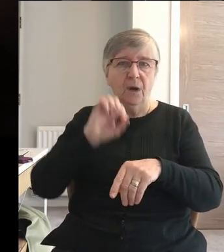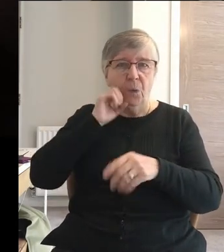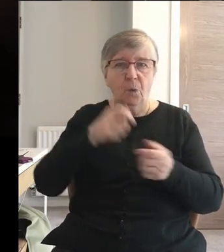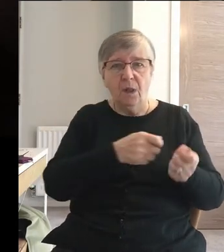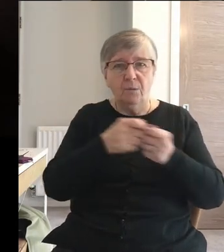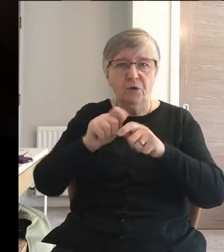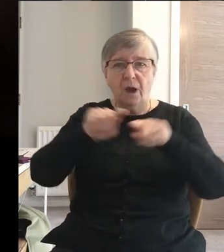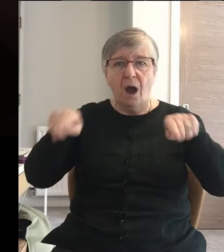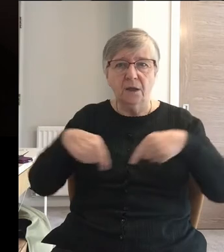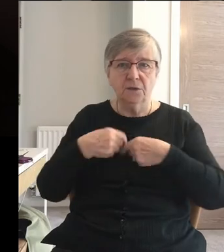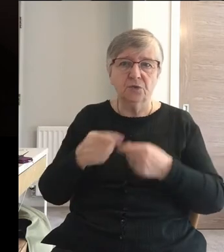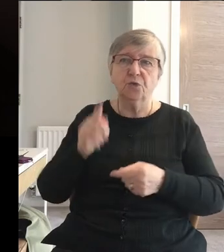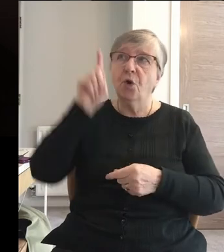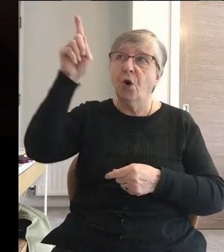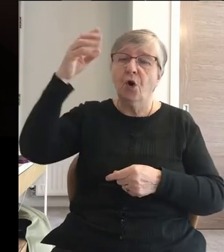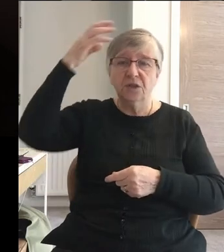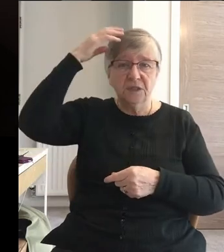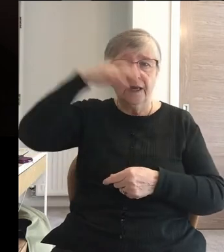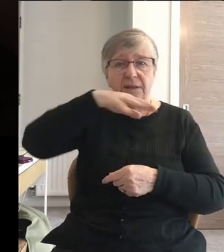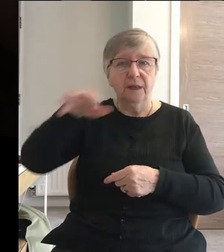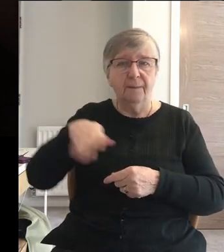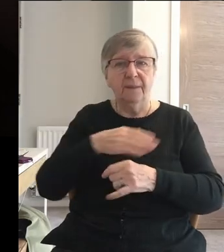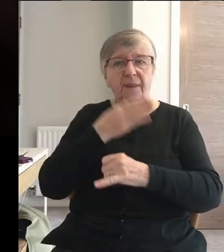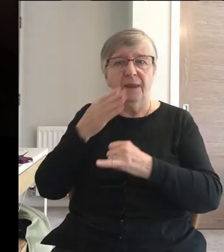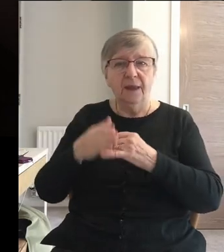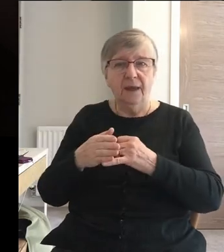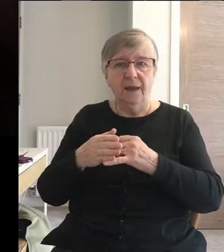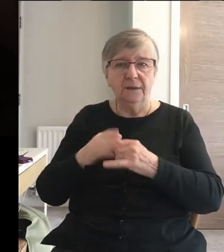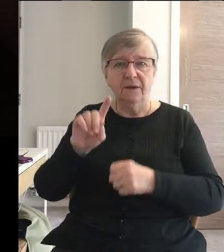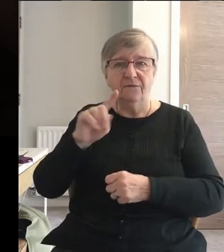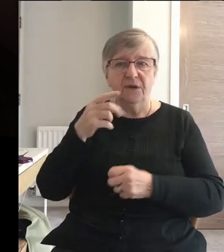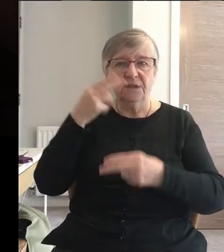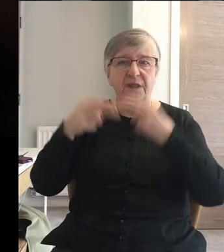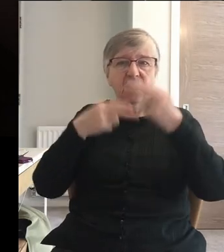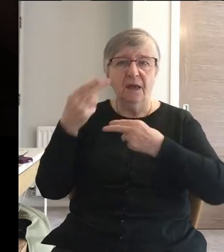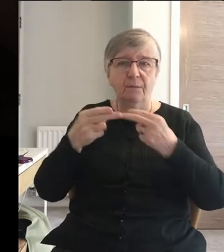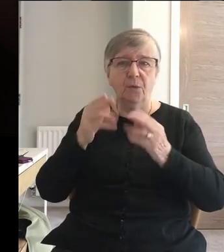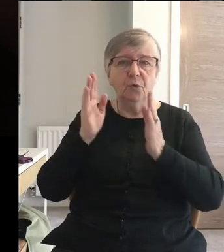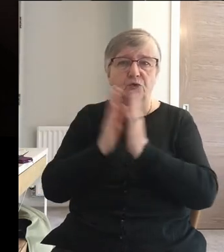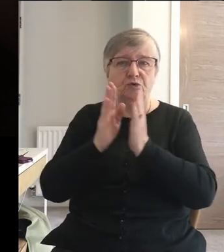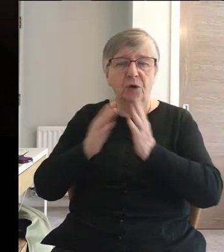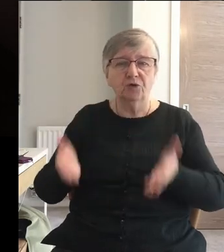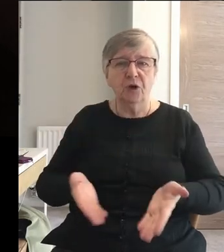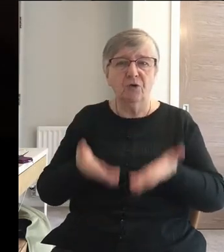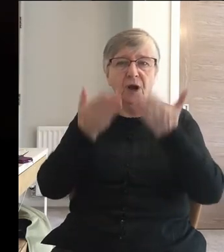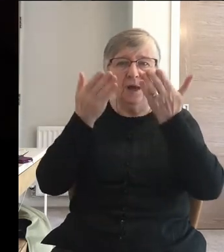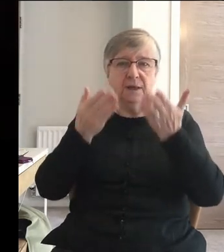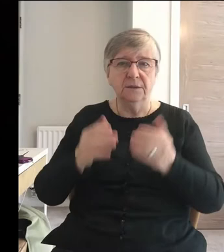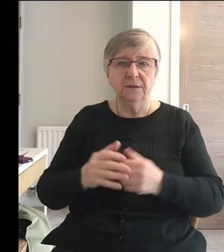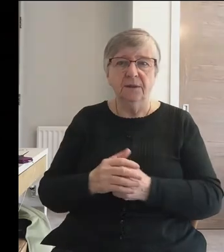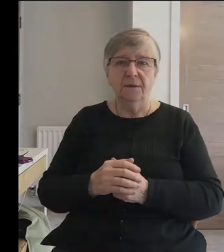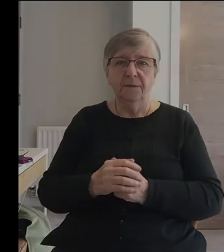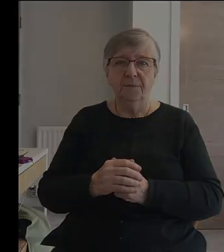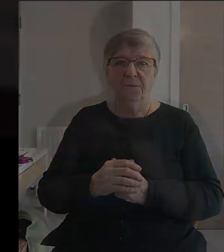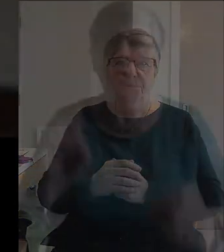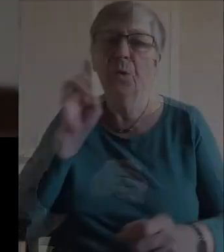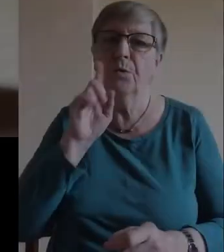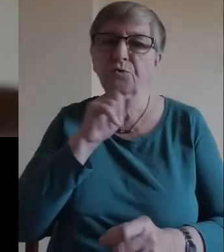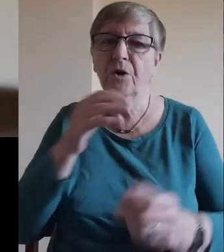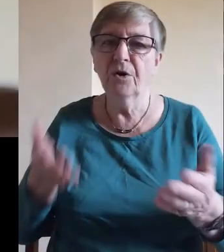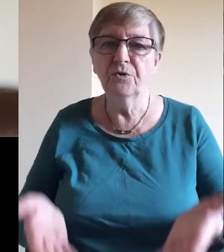to the kingdom at the end. But firstly, the hymn, O Church, Arise and Put Your Armour On. O